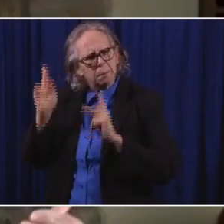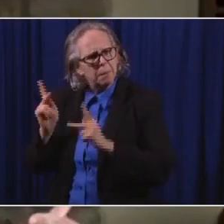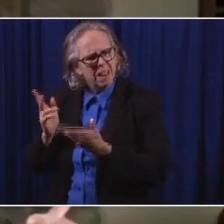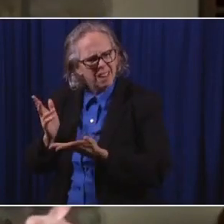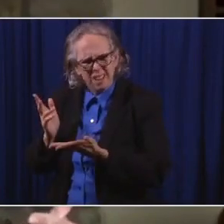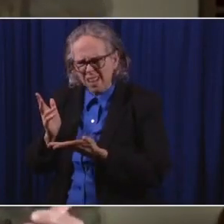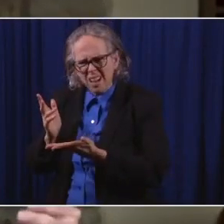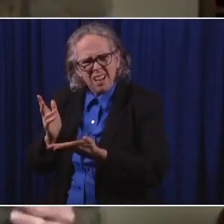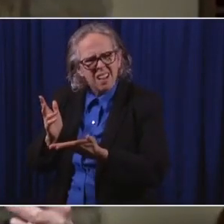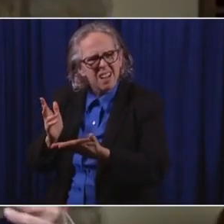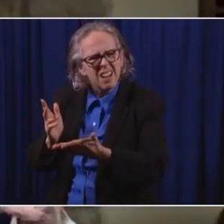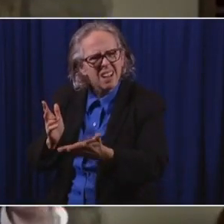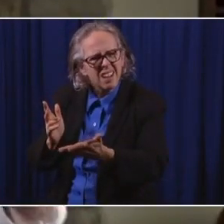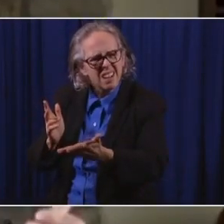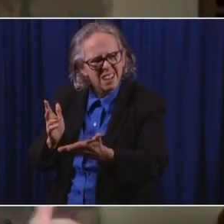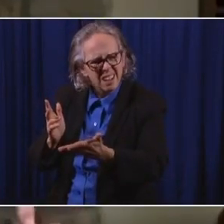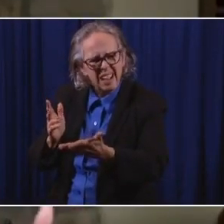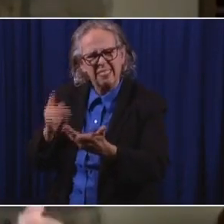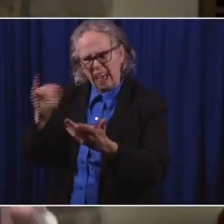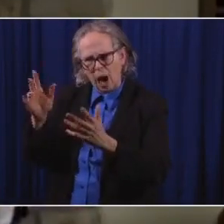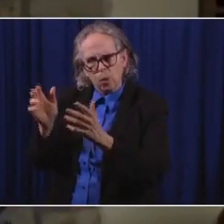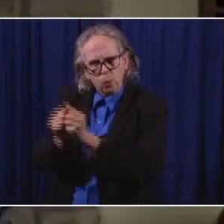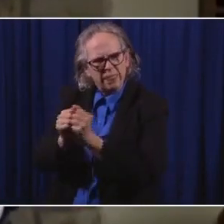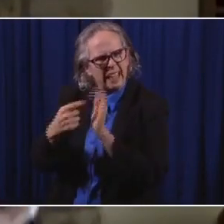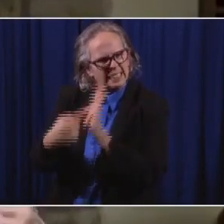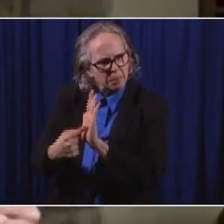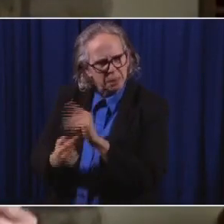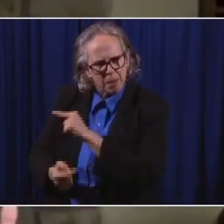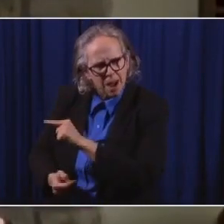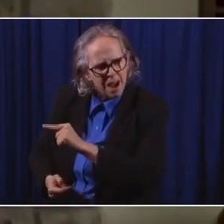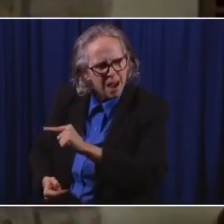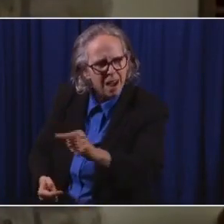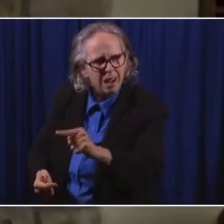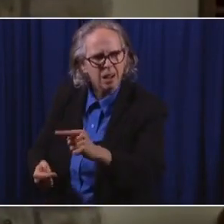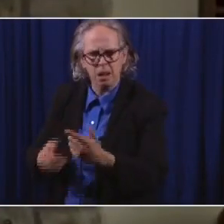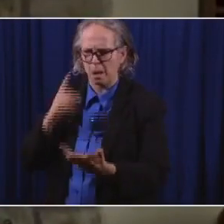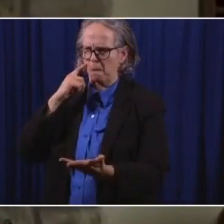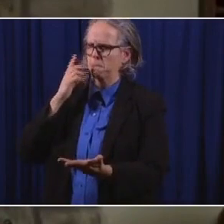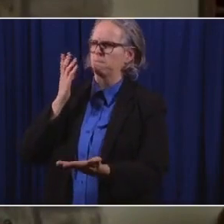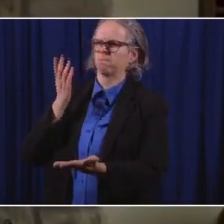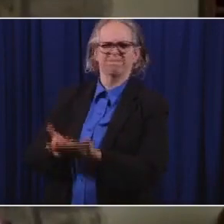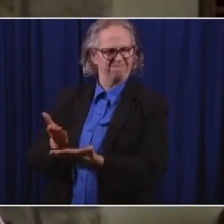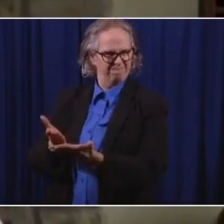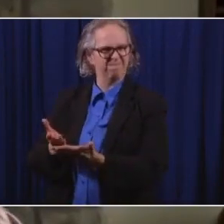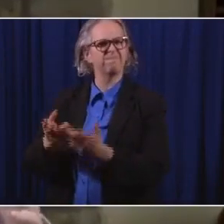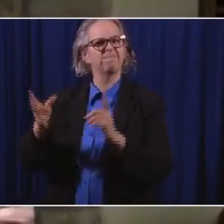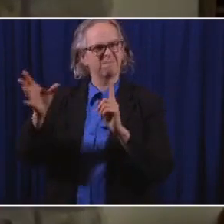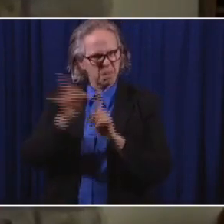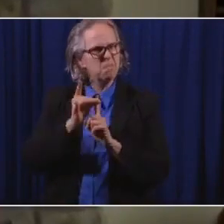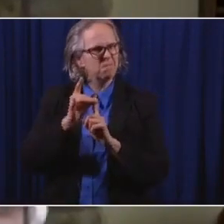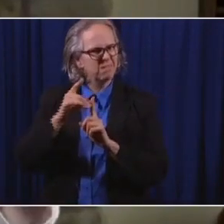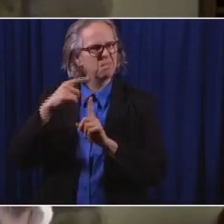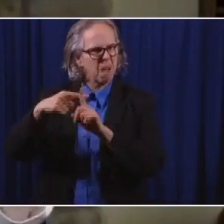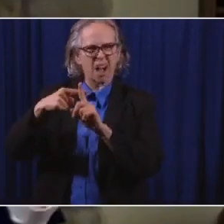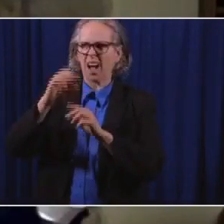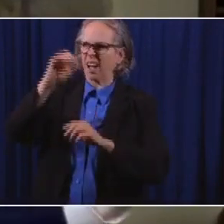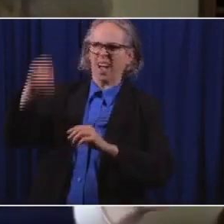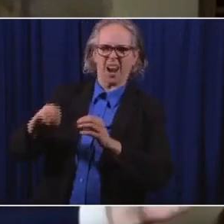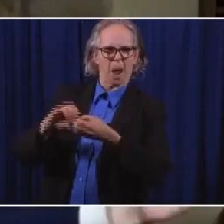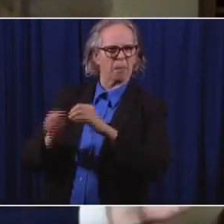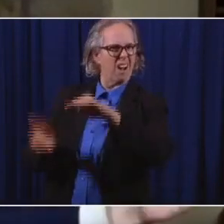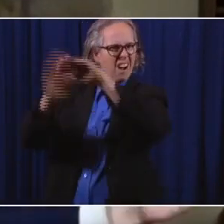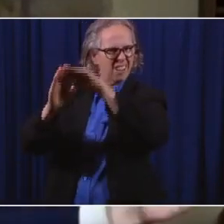symptoms, obviously the numbers are going to be higher there. But what we're doing now is, throwing that net in a